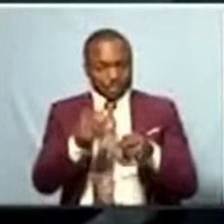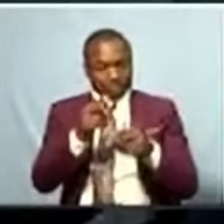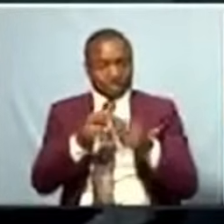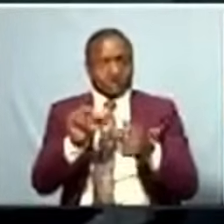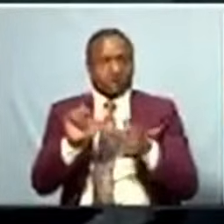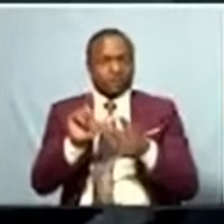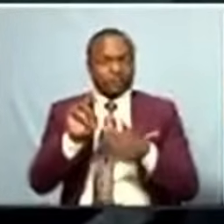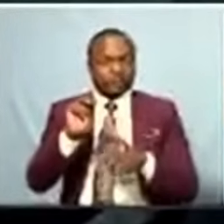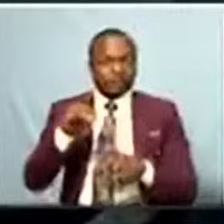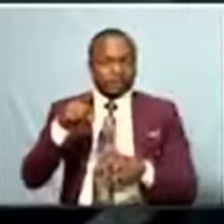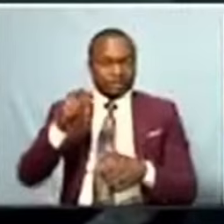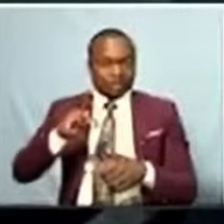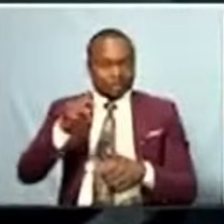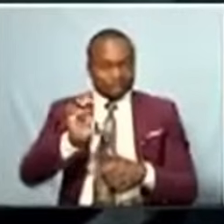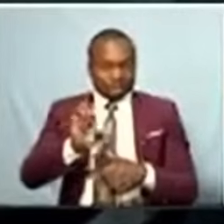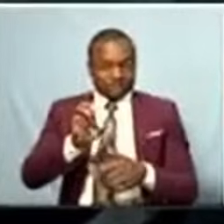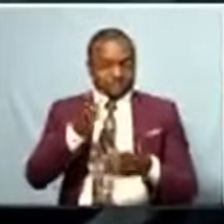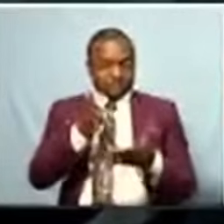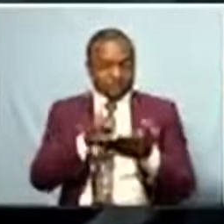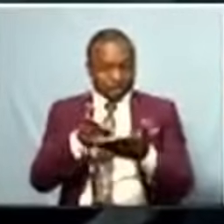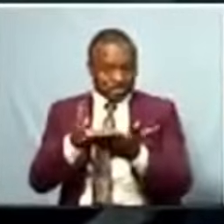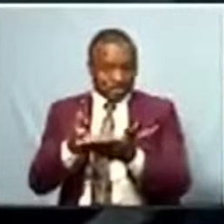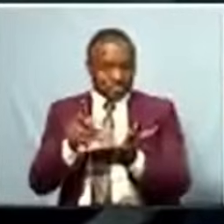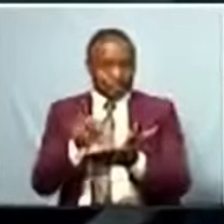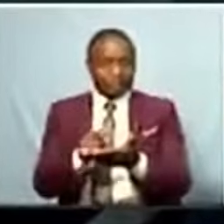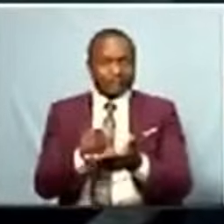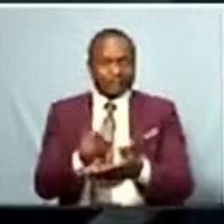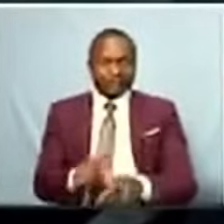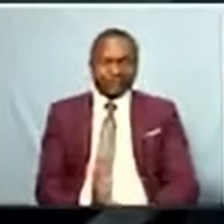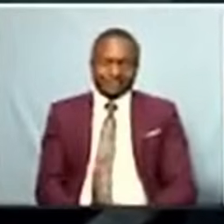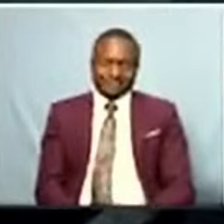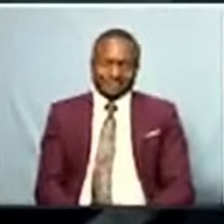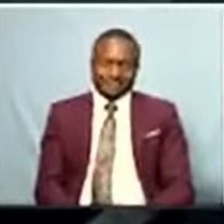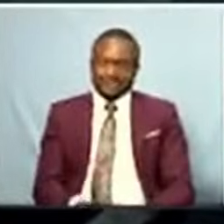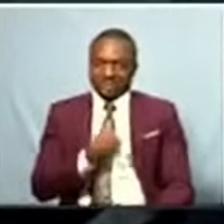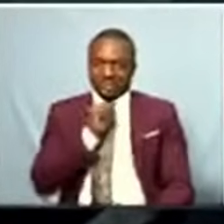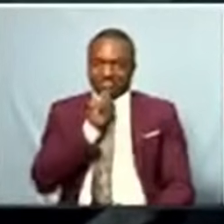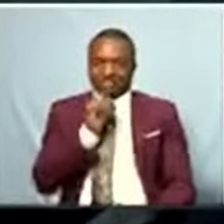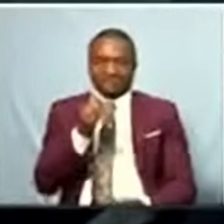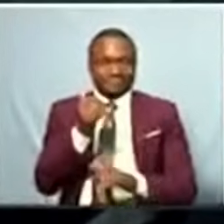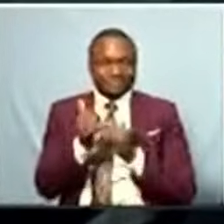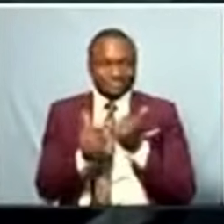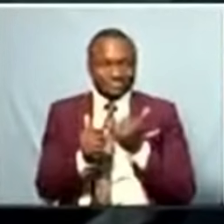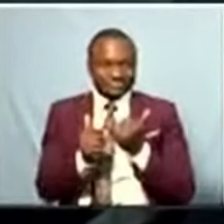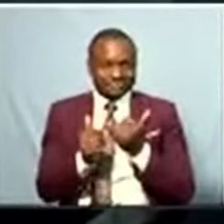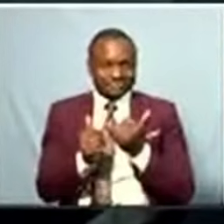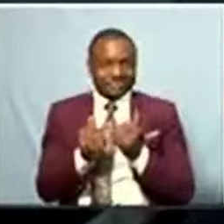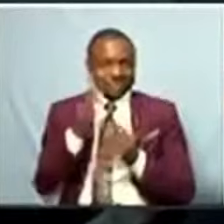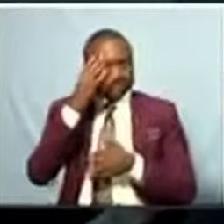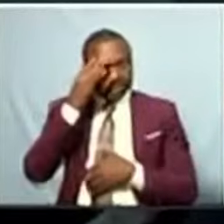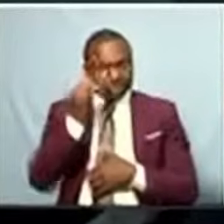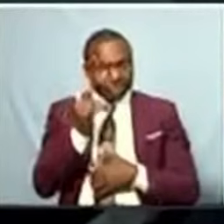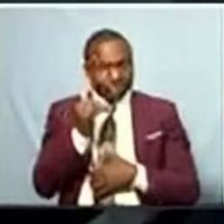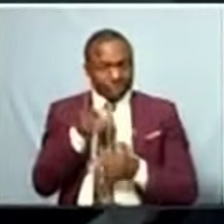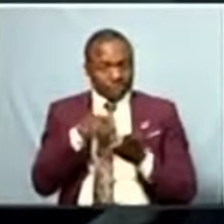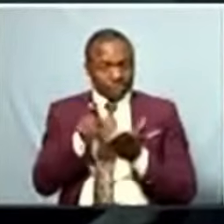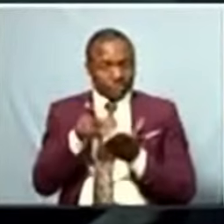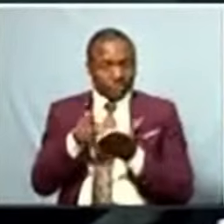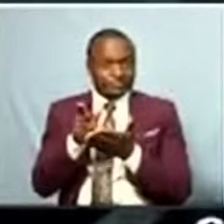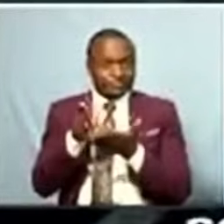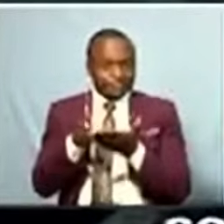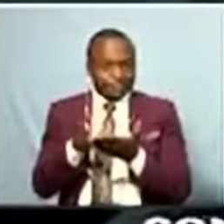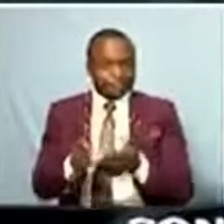Lufanyama, Mpongwe, what these ones here, are incomplete. So, on what basis were these payments